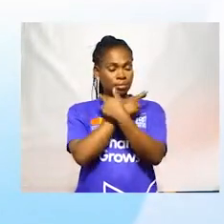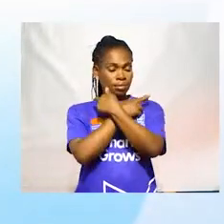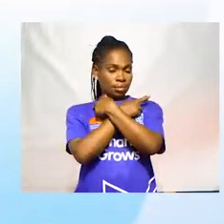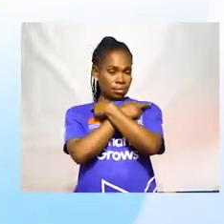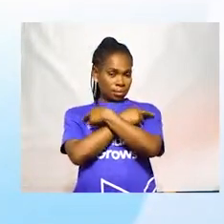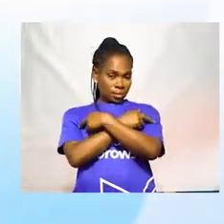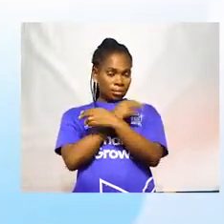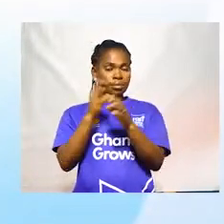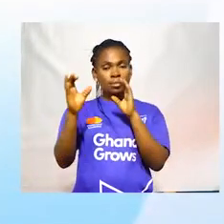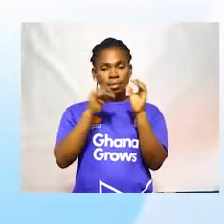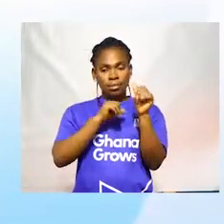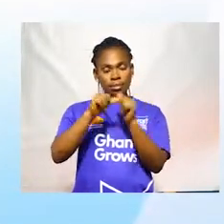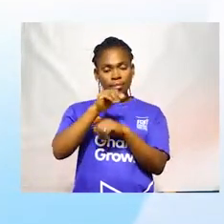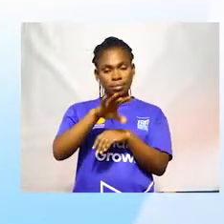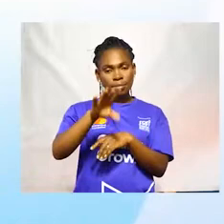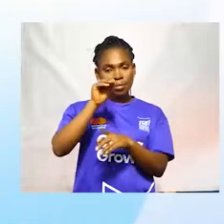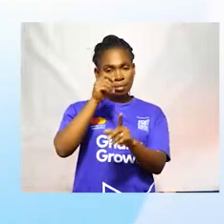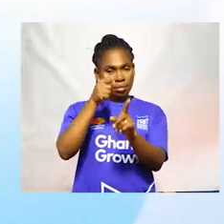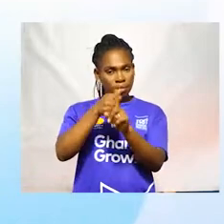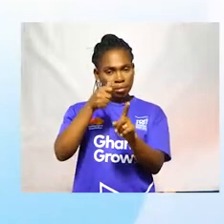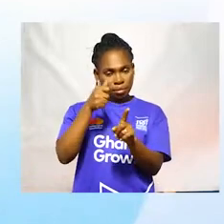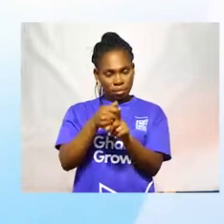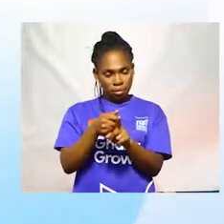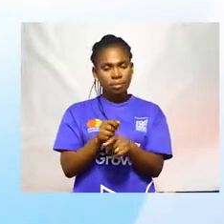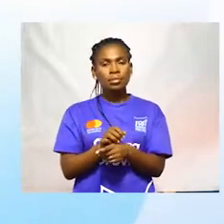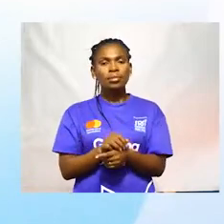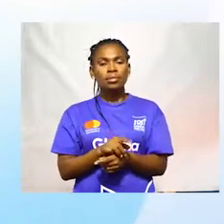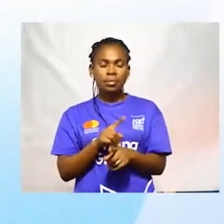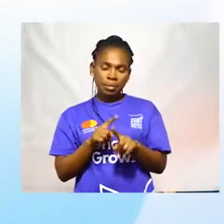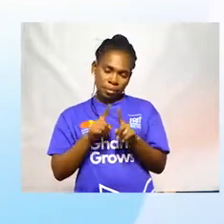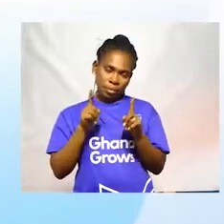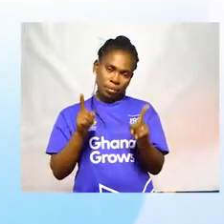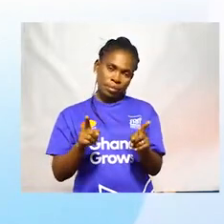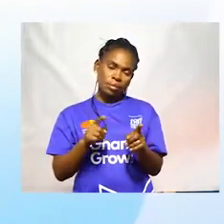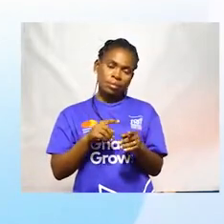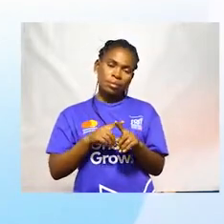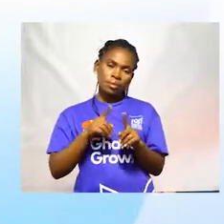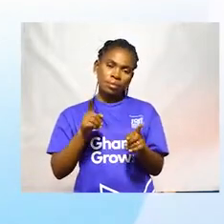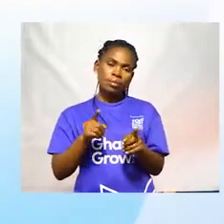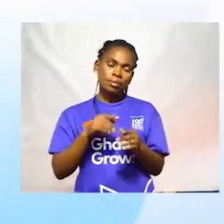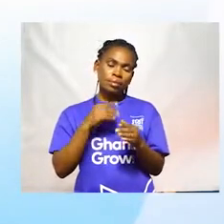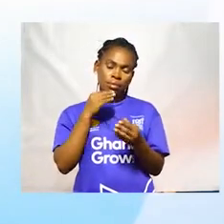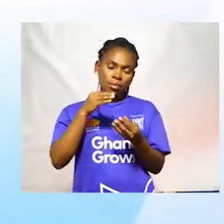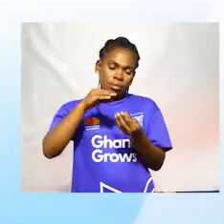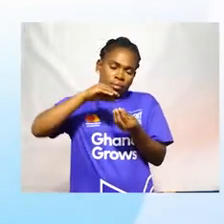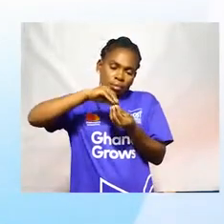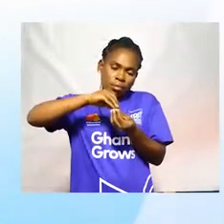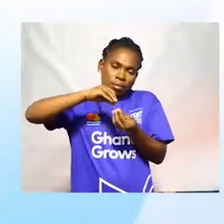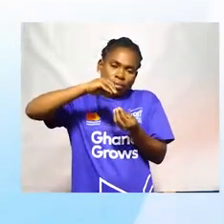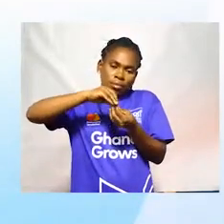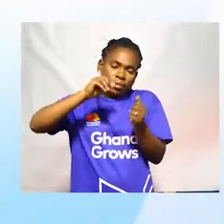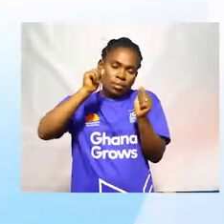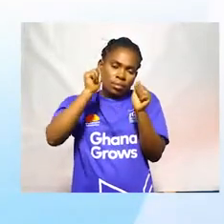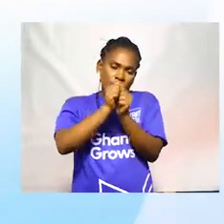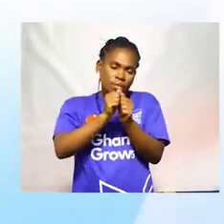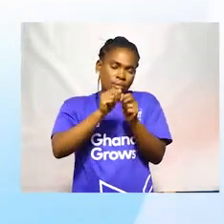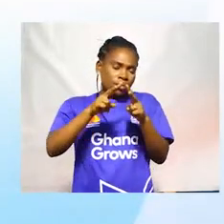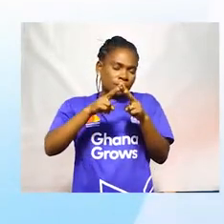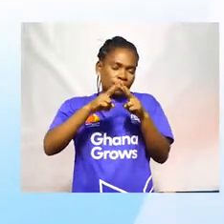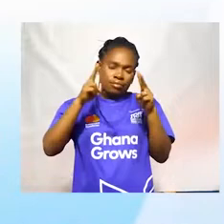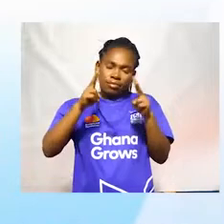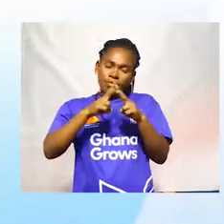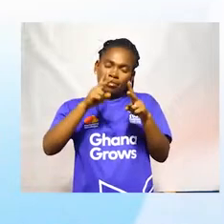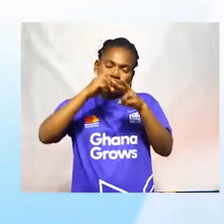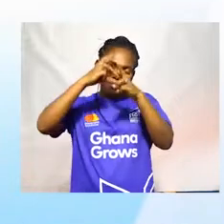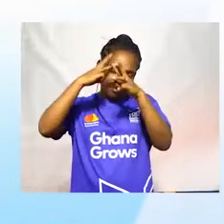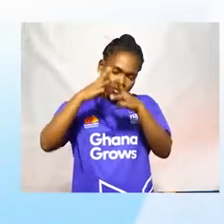about finding yourself. It will seem relaxed, but it is literally packed with very heavy